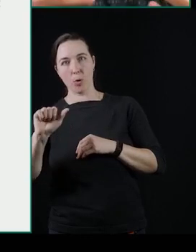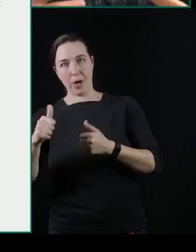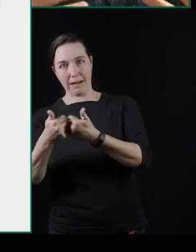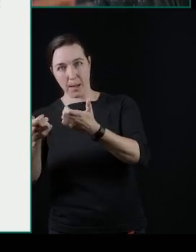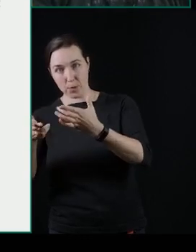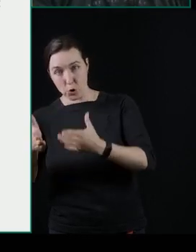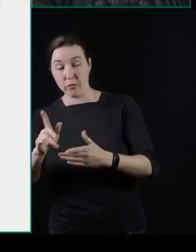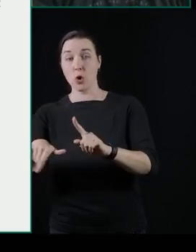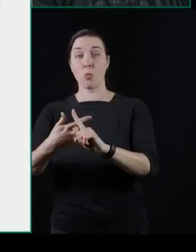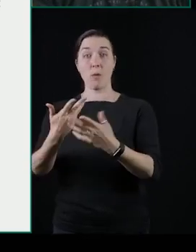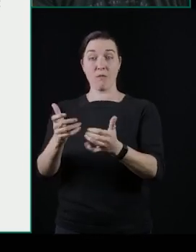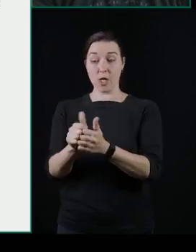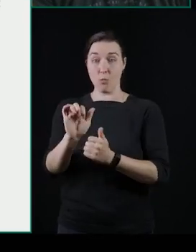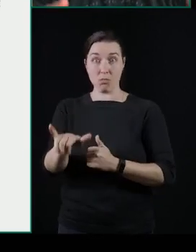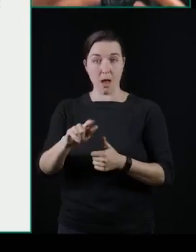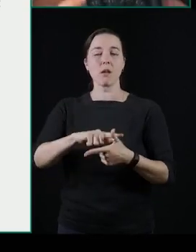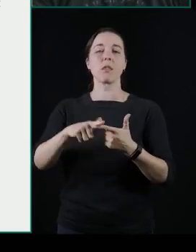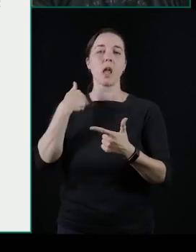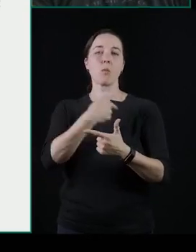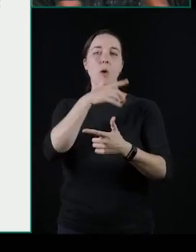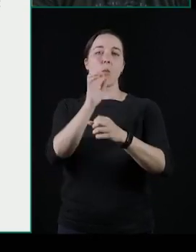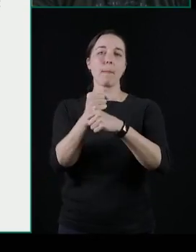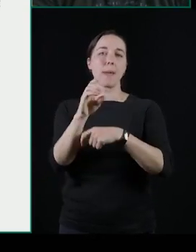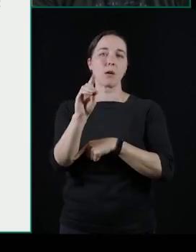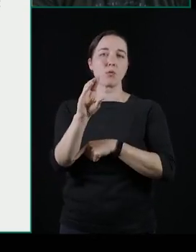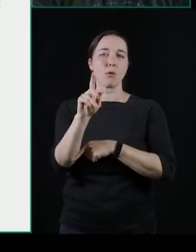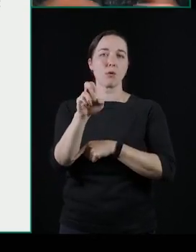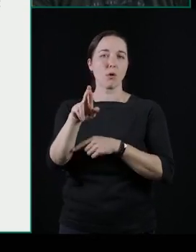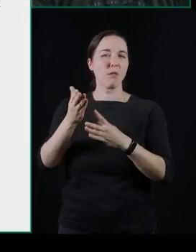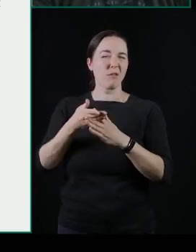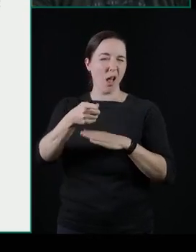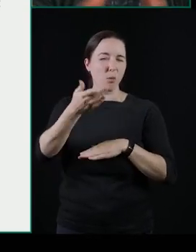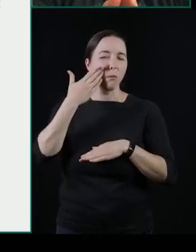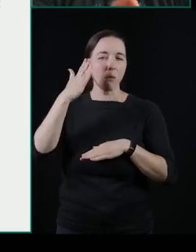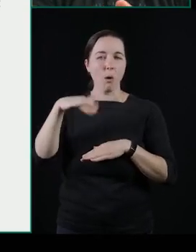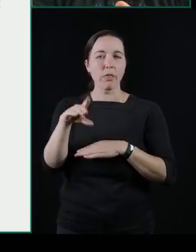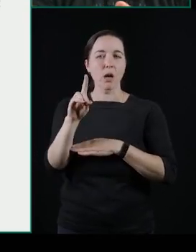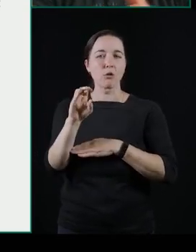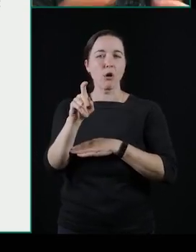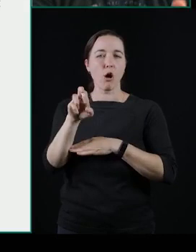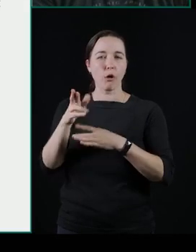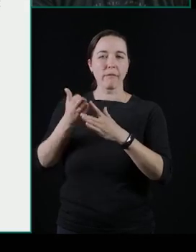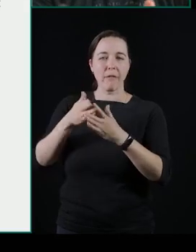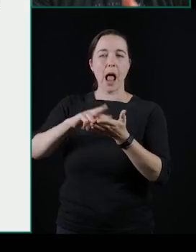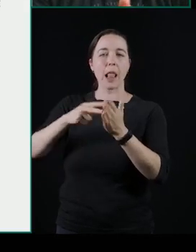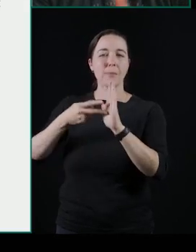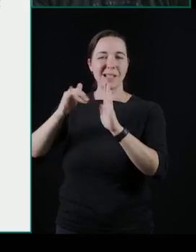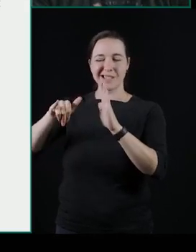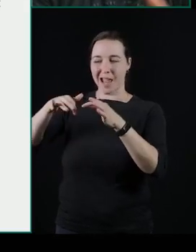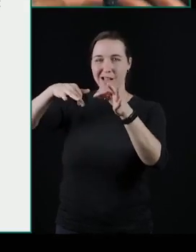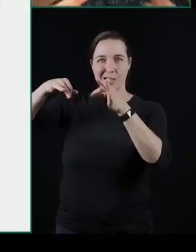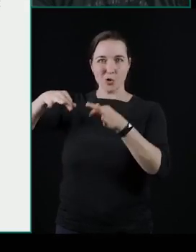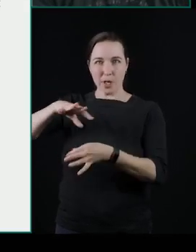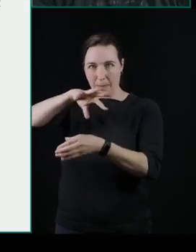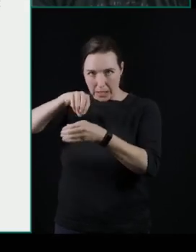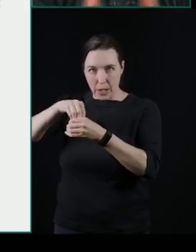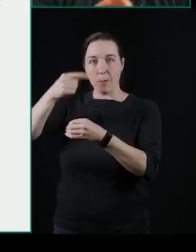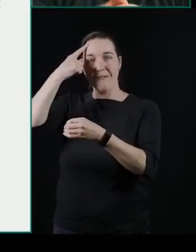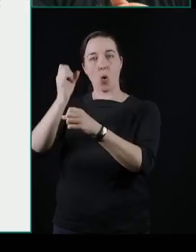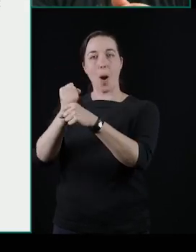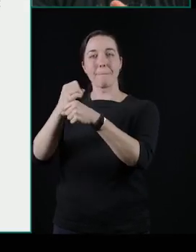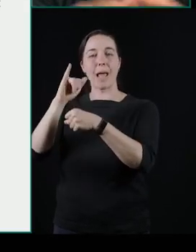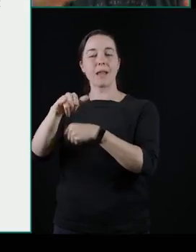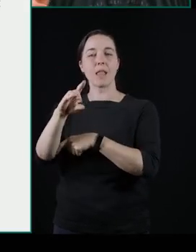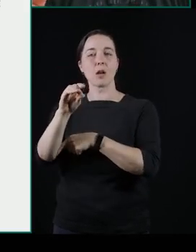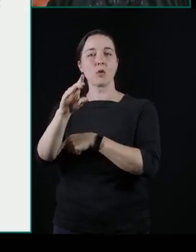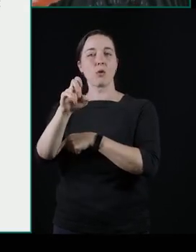server. Once we're done with that, we're going to create a Docker file. As you know, Docker file are the instructions to Docker daemon to create the